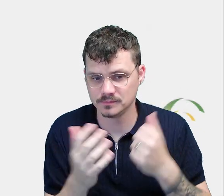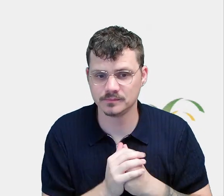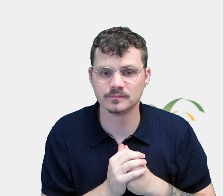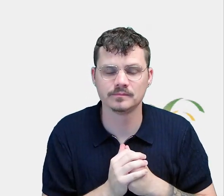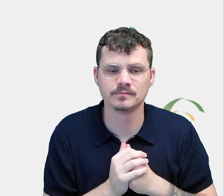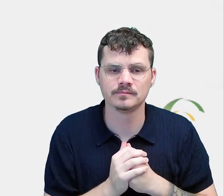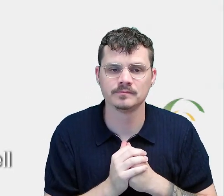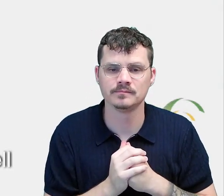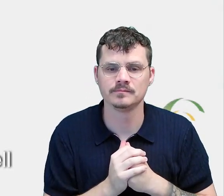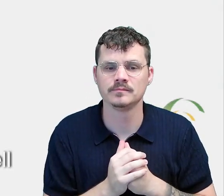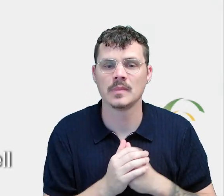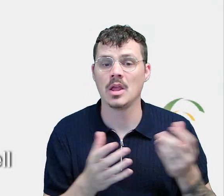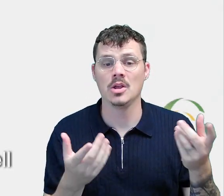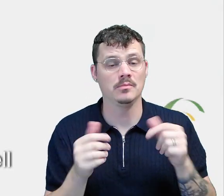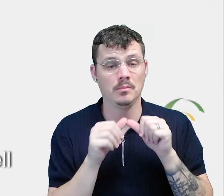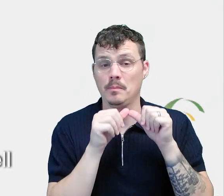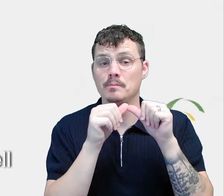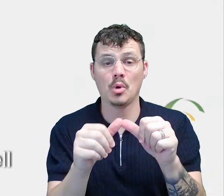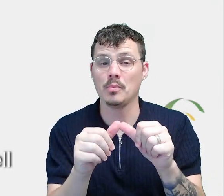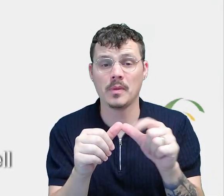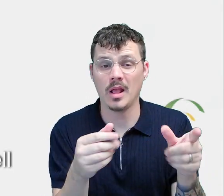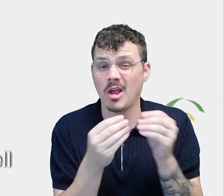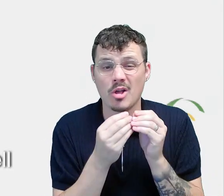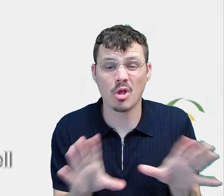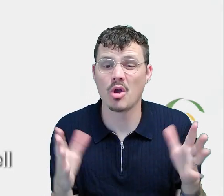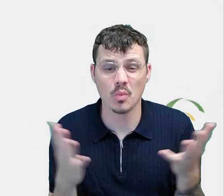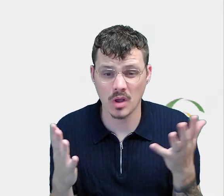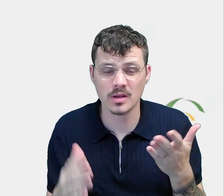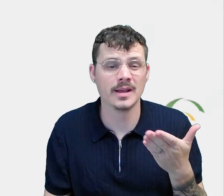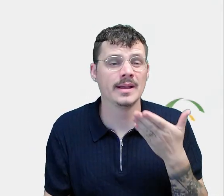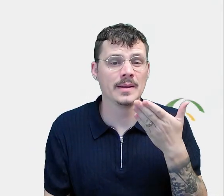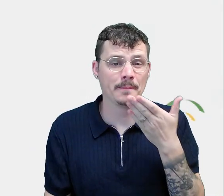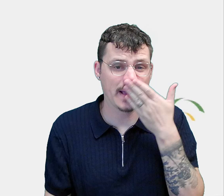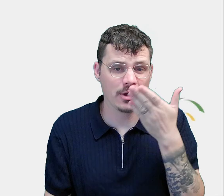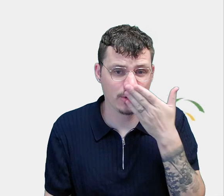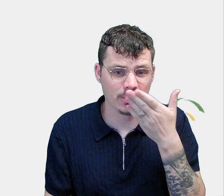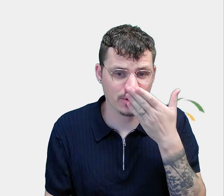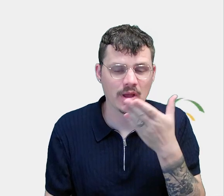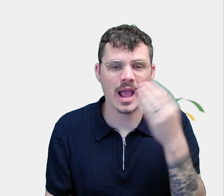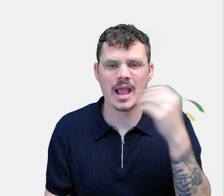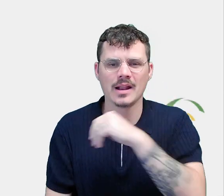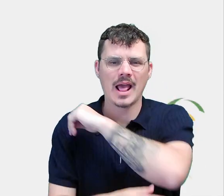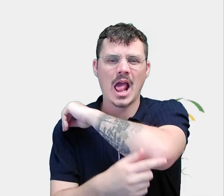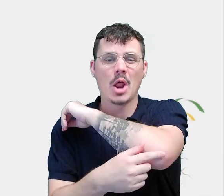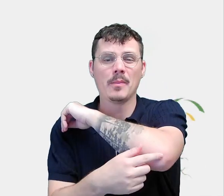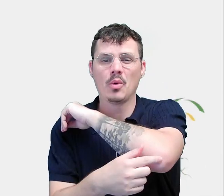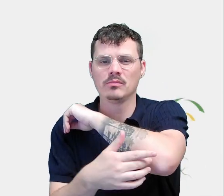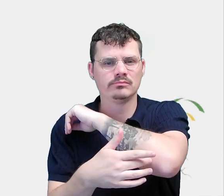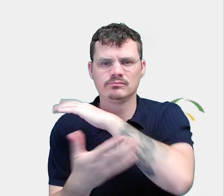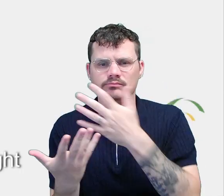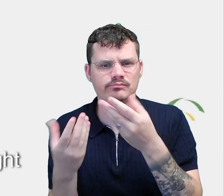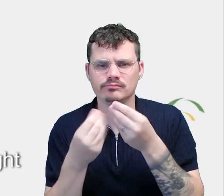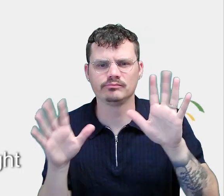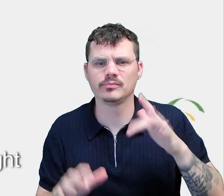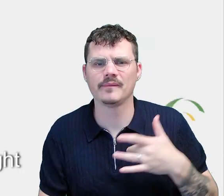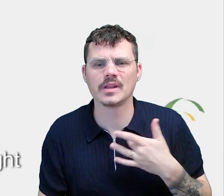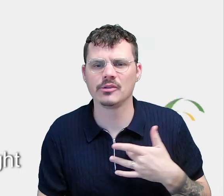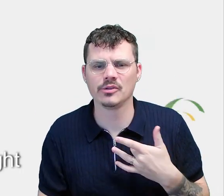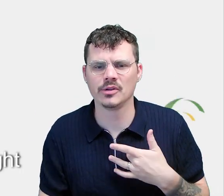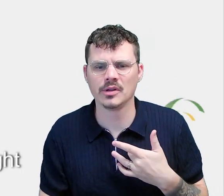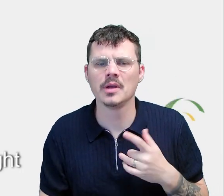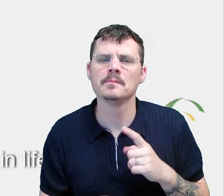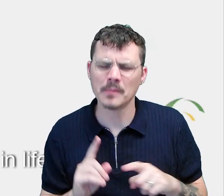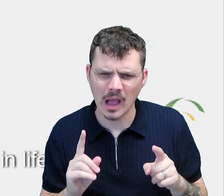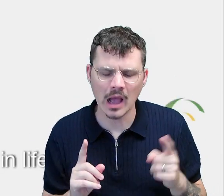He permanently lost his sense of smell and feeling in one elbow. But he wanted to return